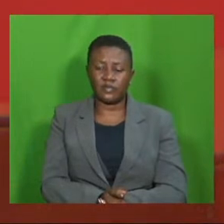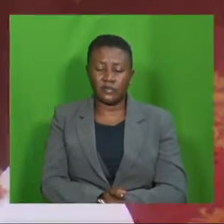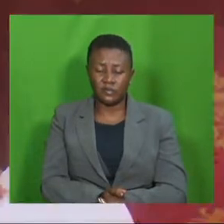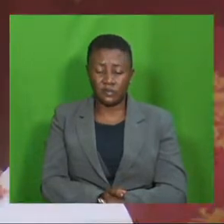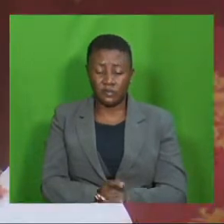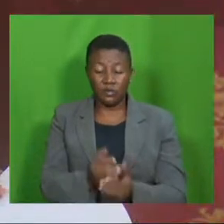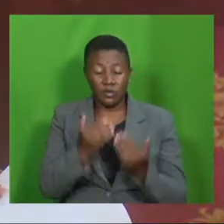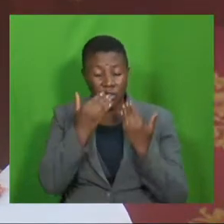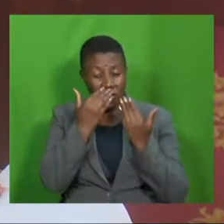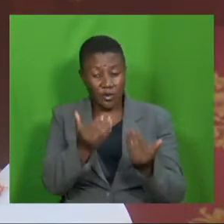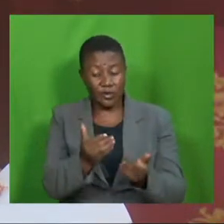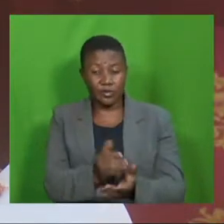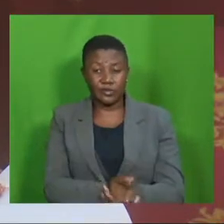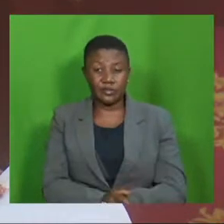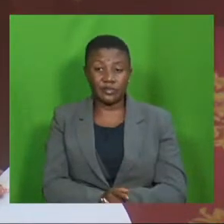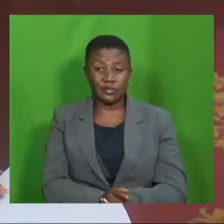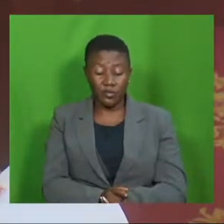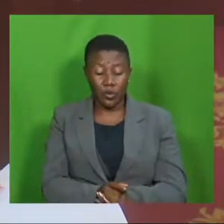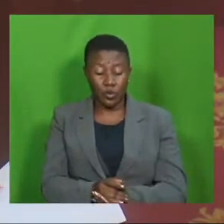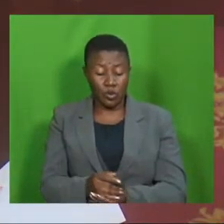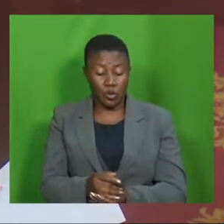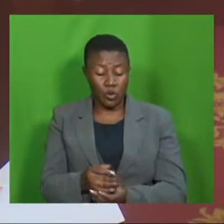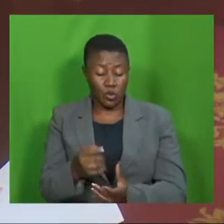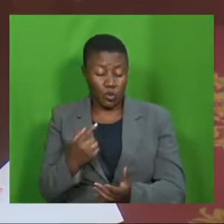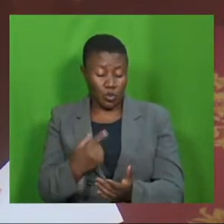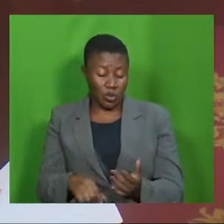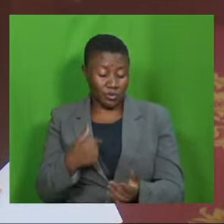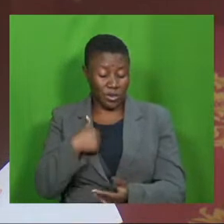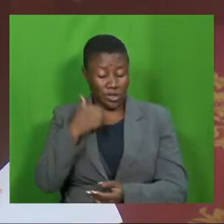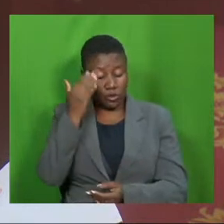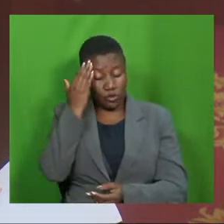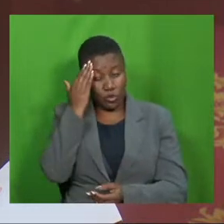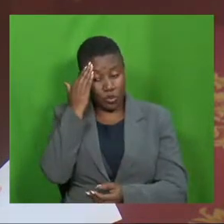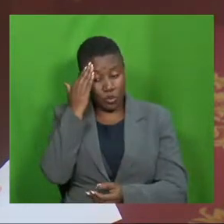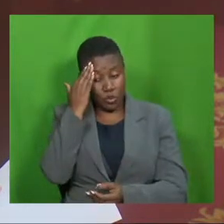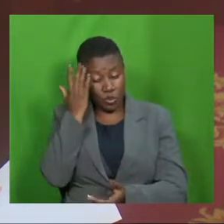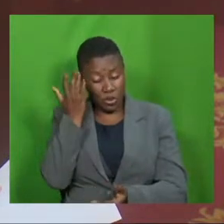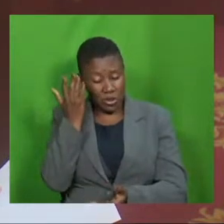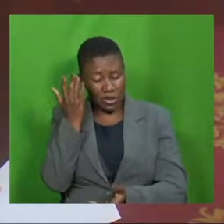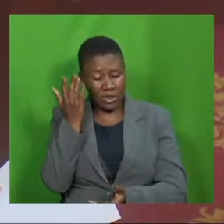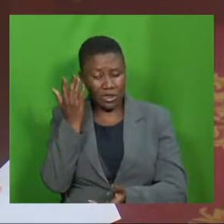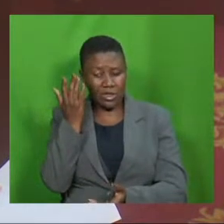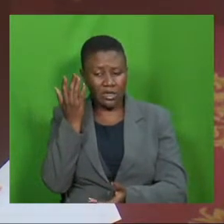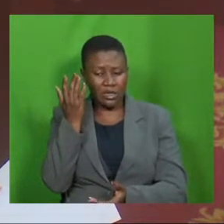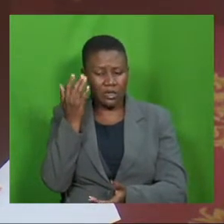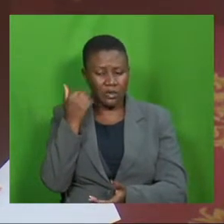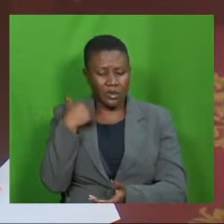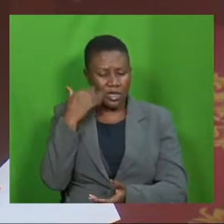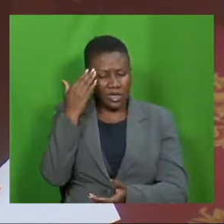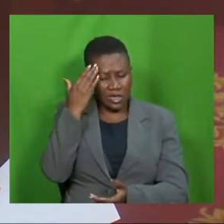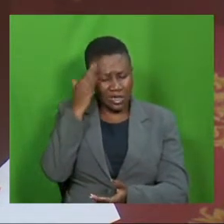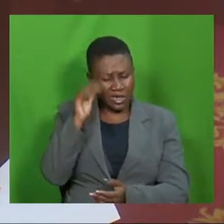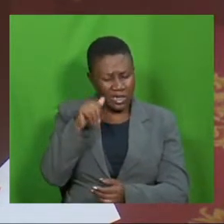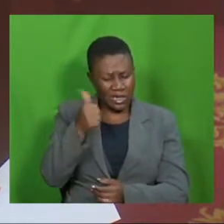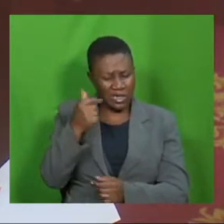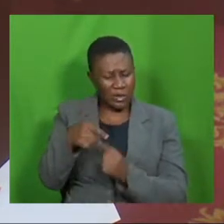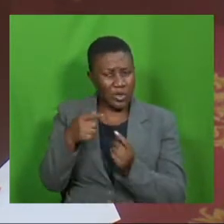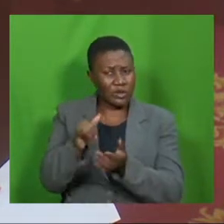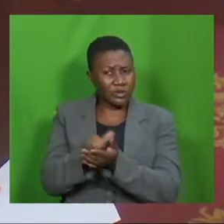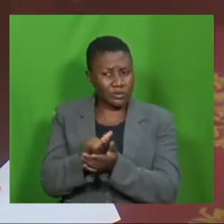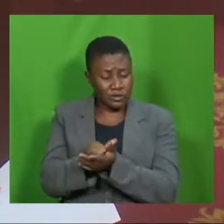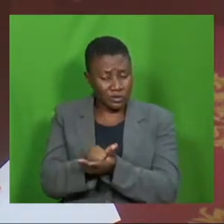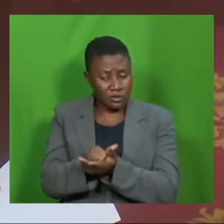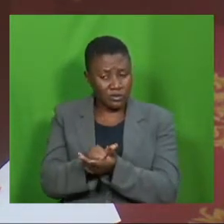Thank you, Mr. Speaker. Mr. Speaker, to the best, I don't know anything about that because